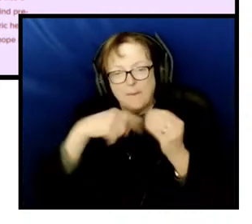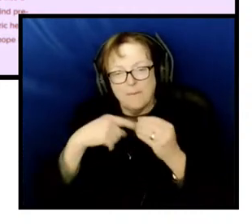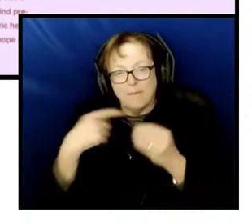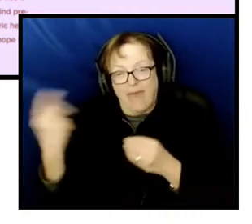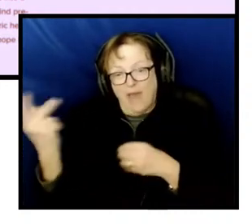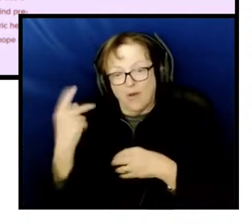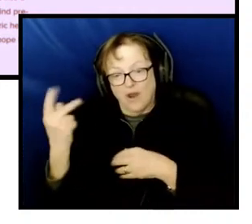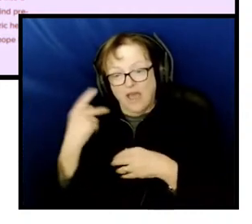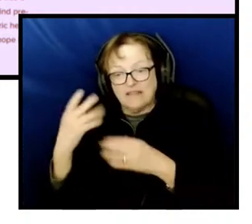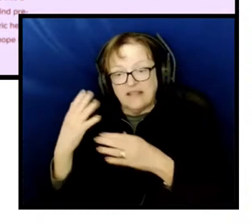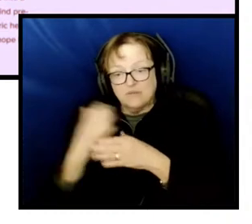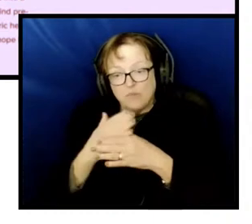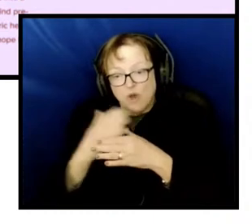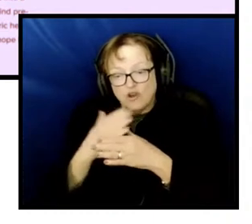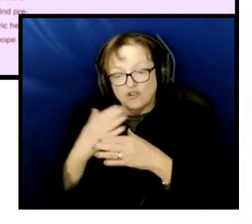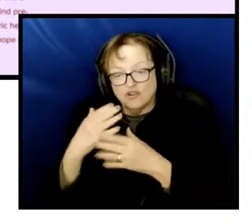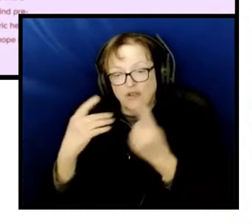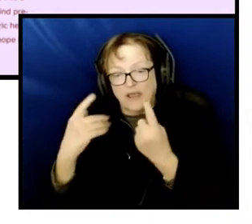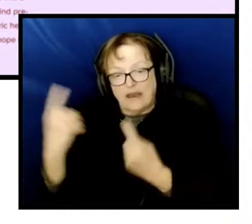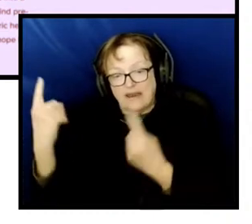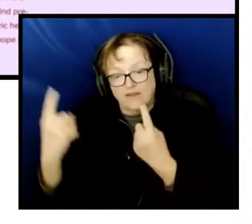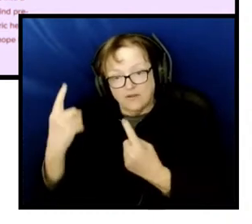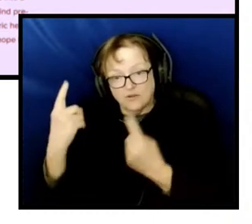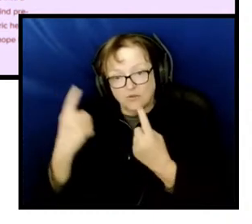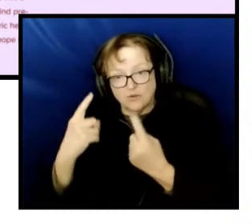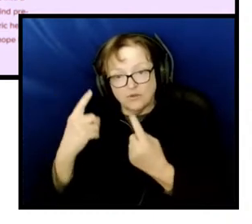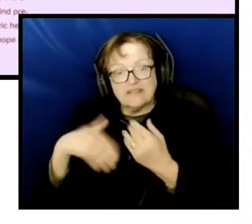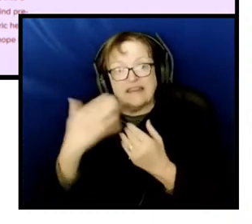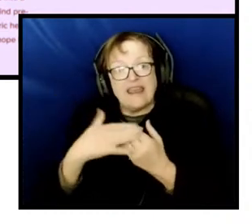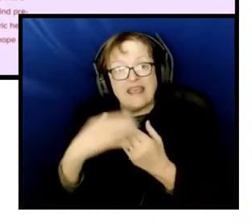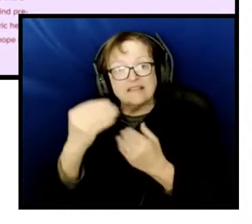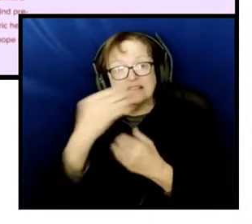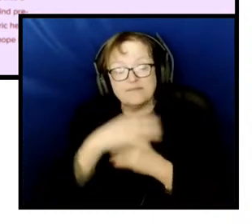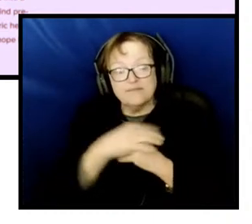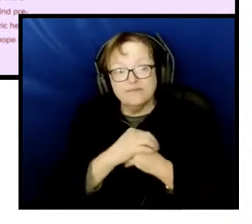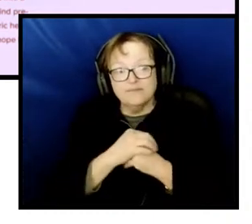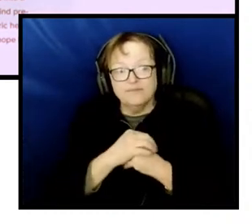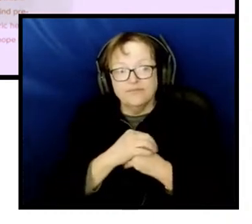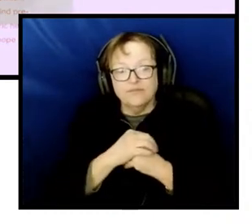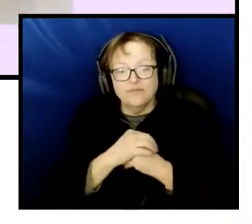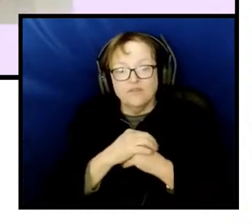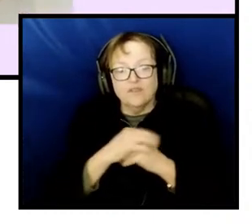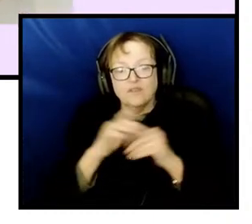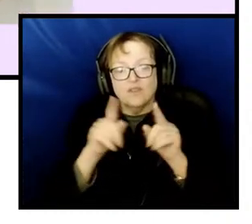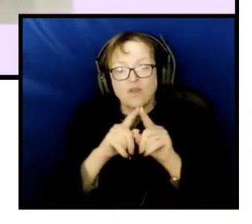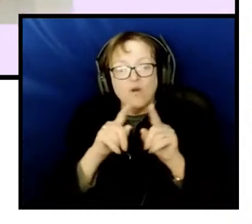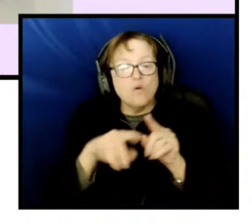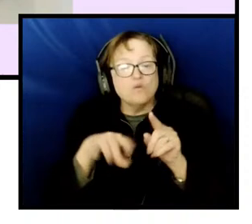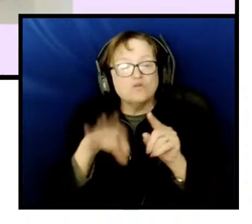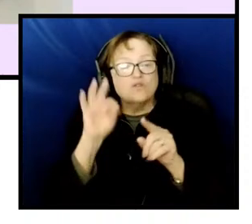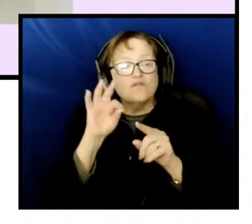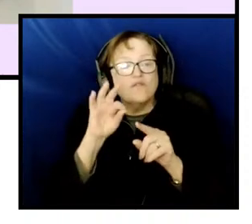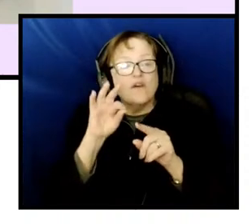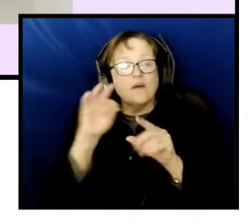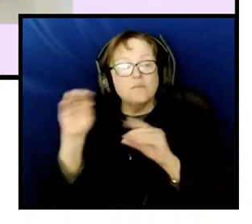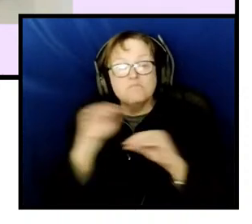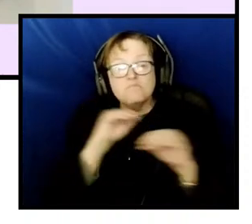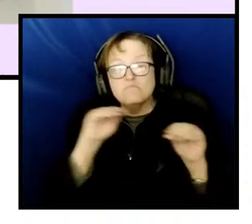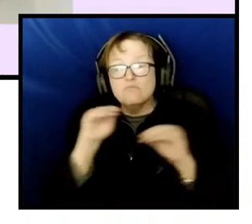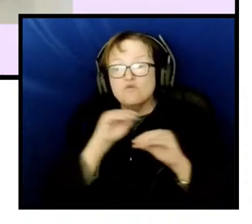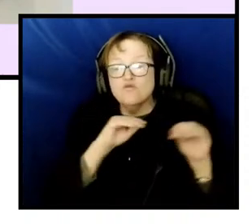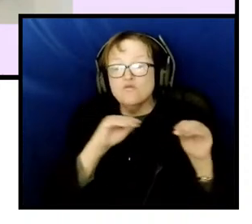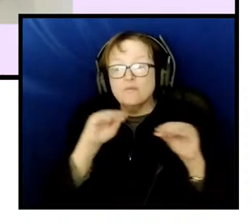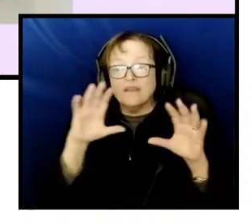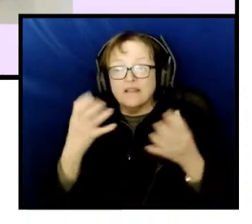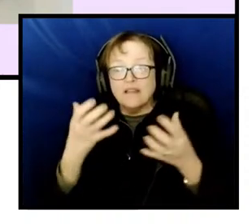and individuals. Next slide, please. You will also find movement classes.